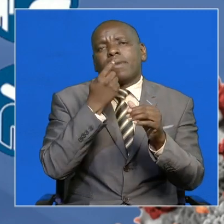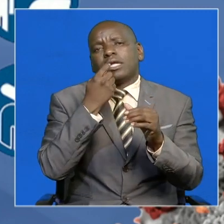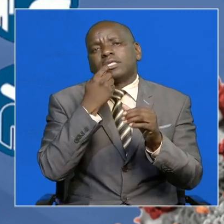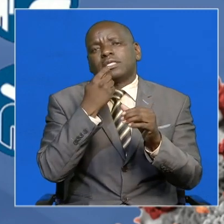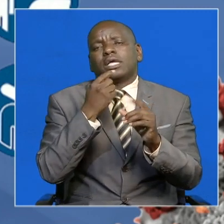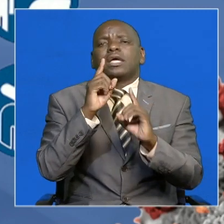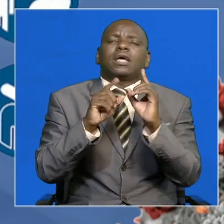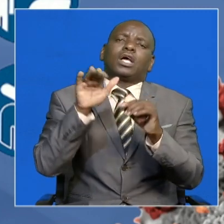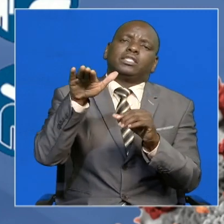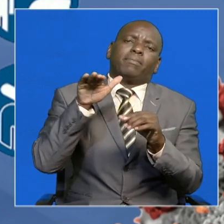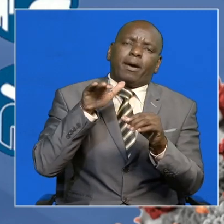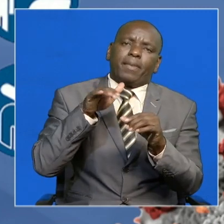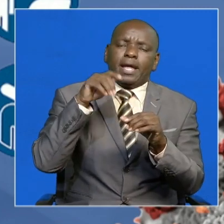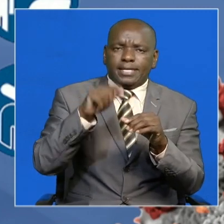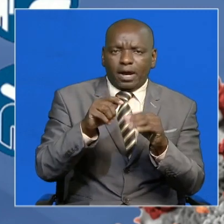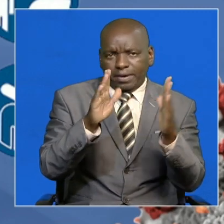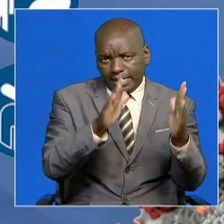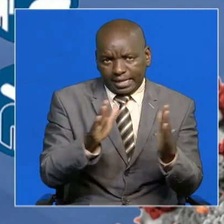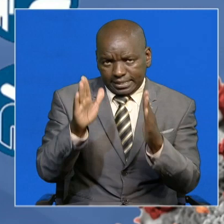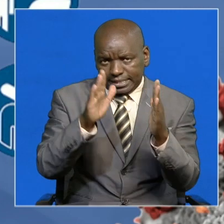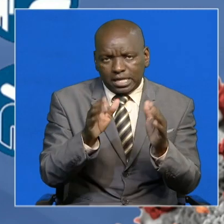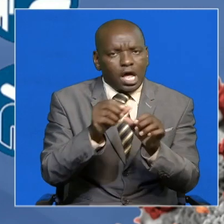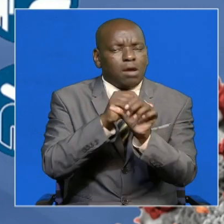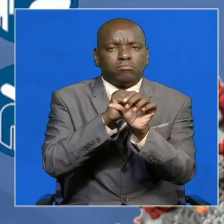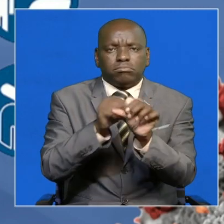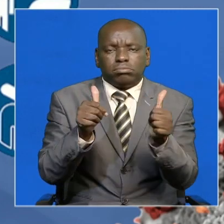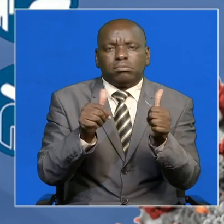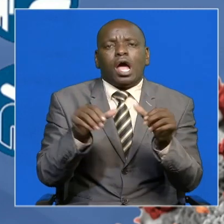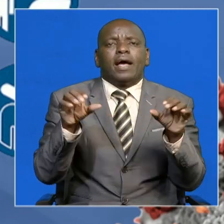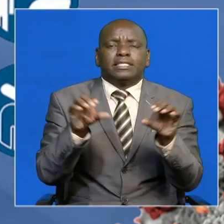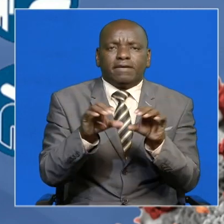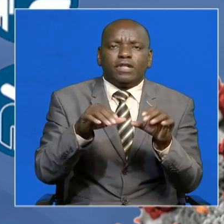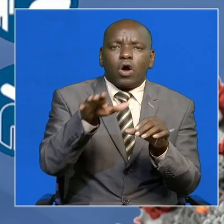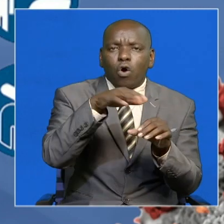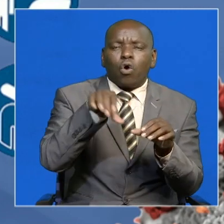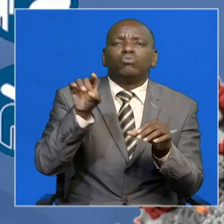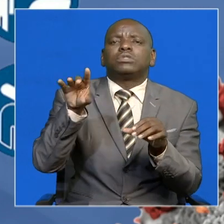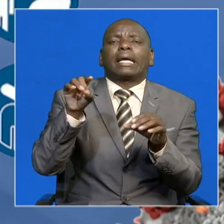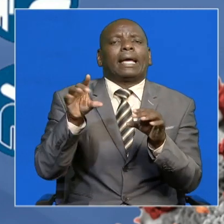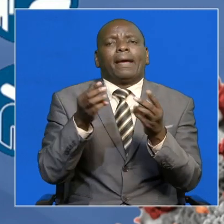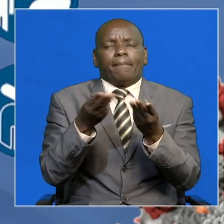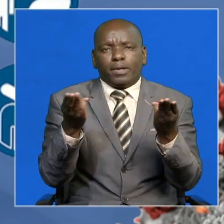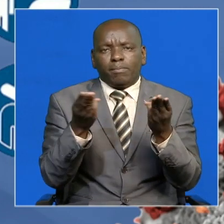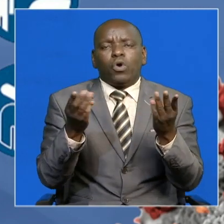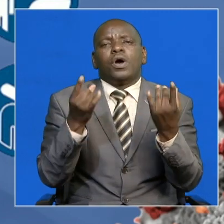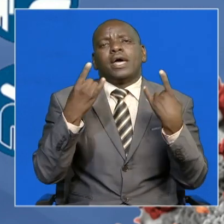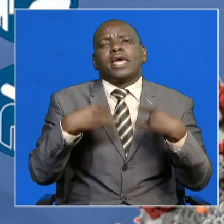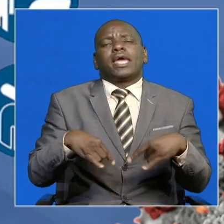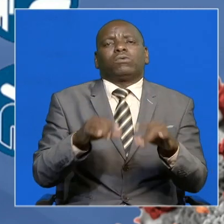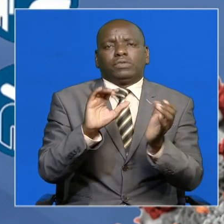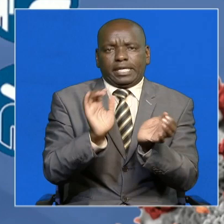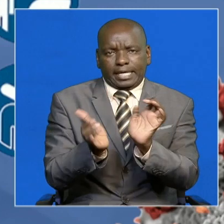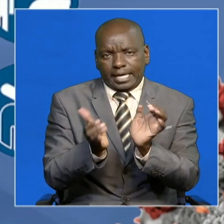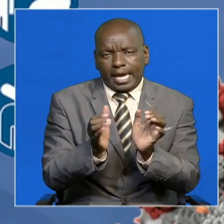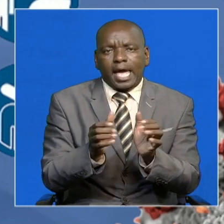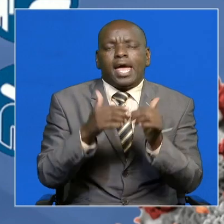Zimbabwe. These guidelines also promote quality service to all patients and other healthcare